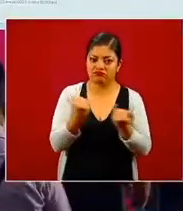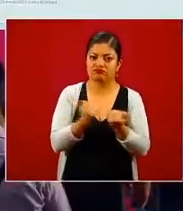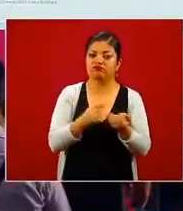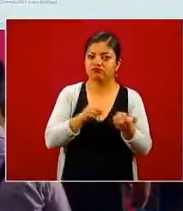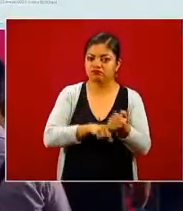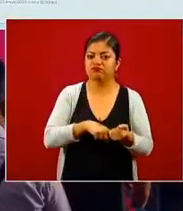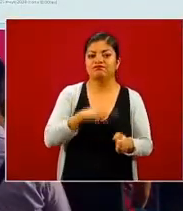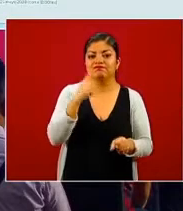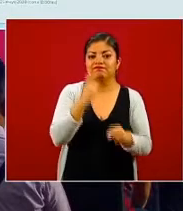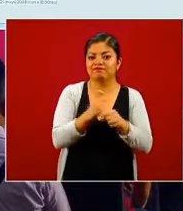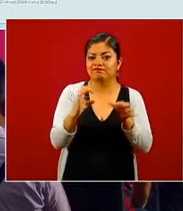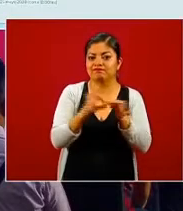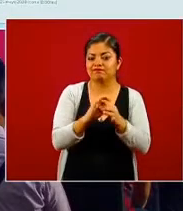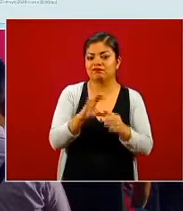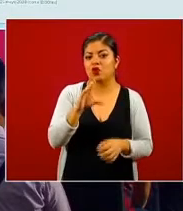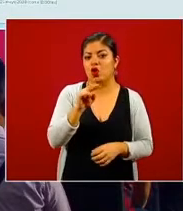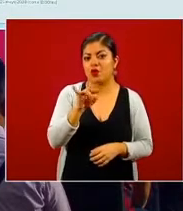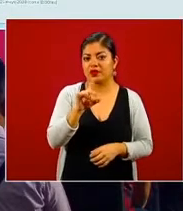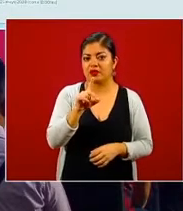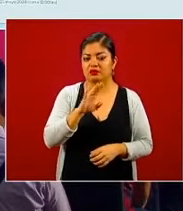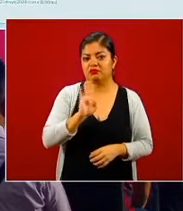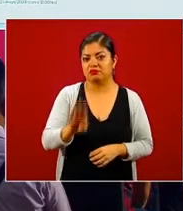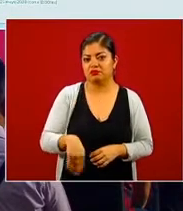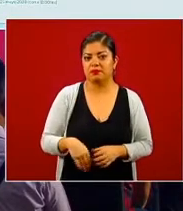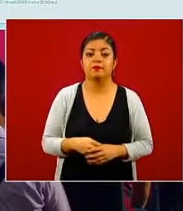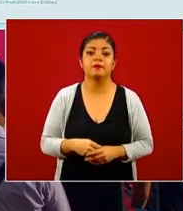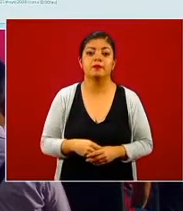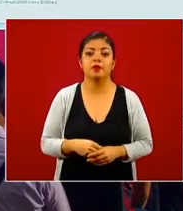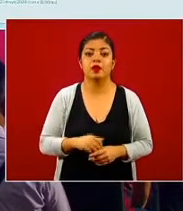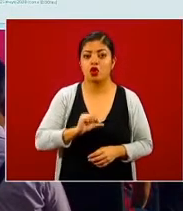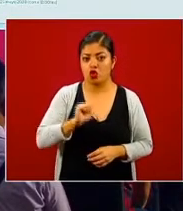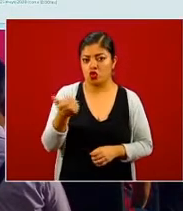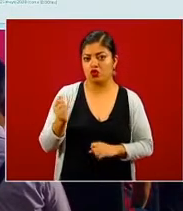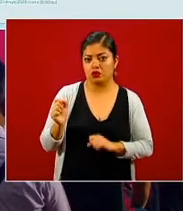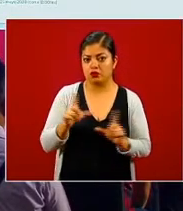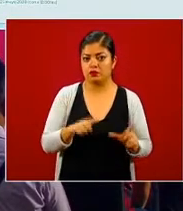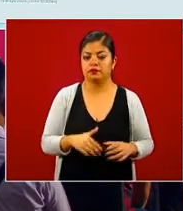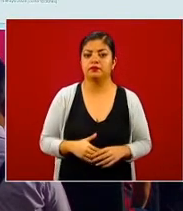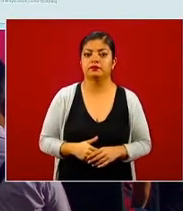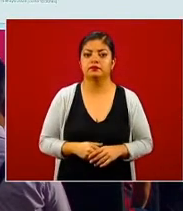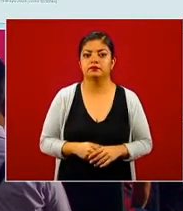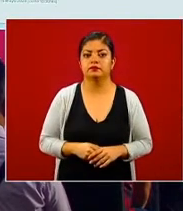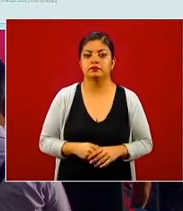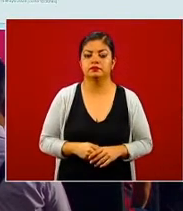from COVID. So we can see how, unfortunately, on this bar graph, these